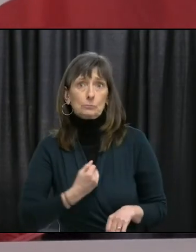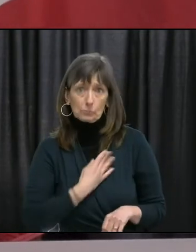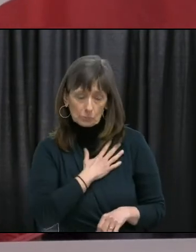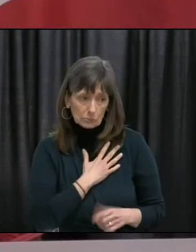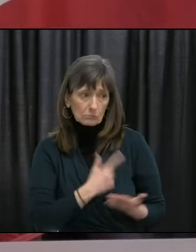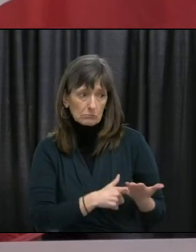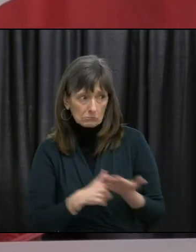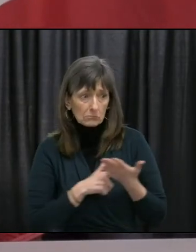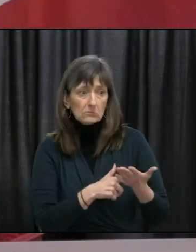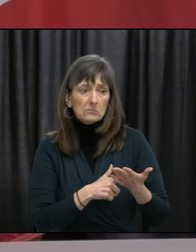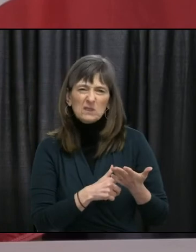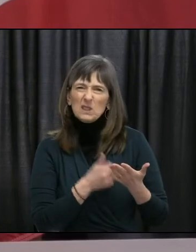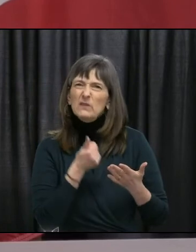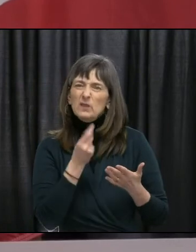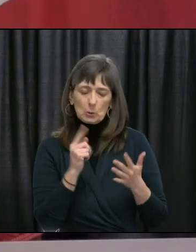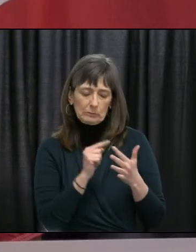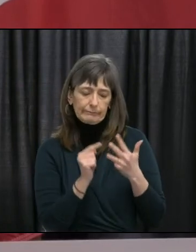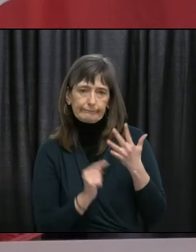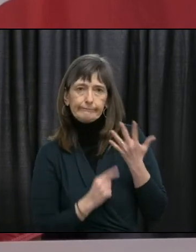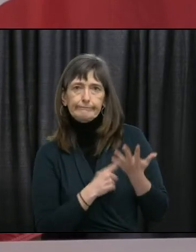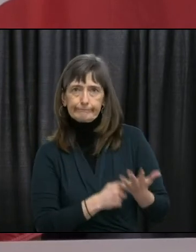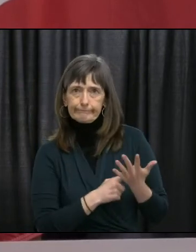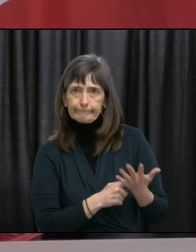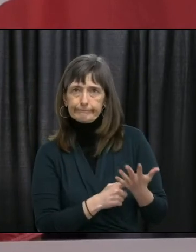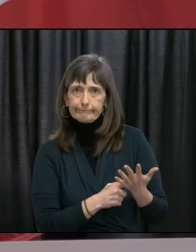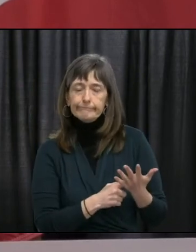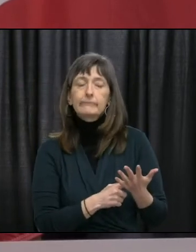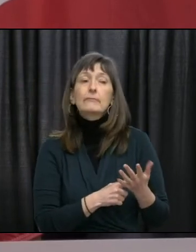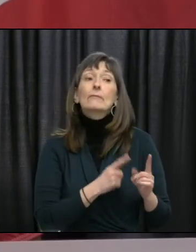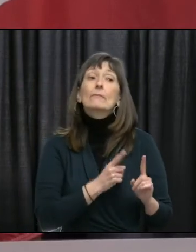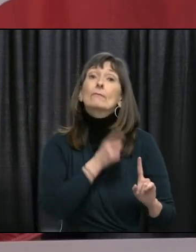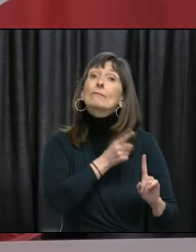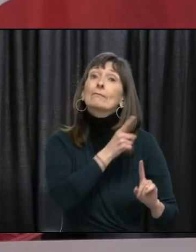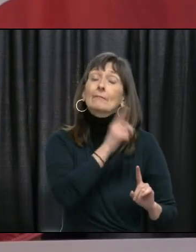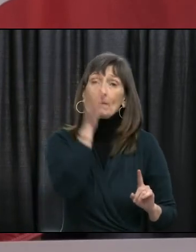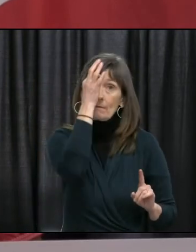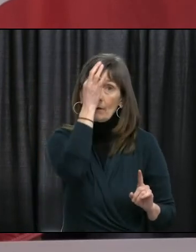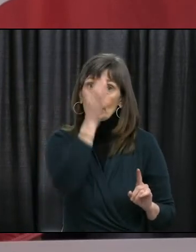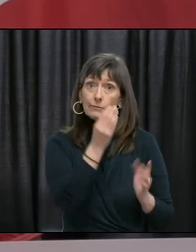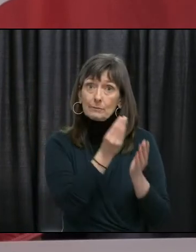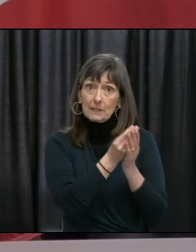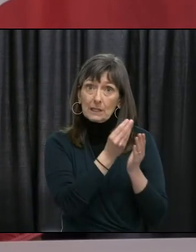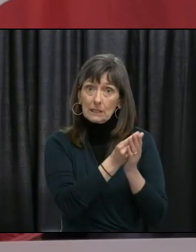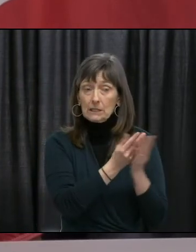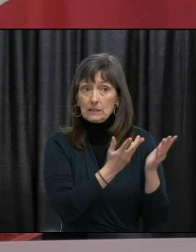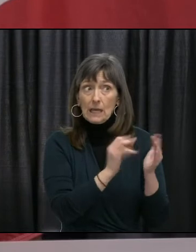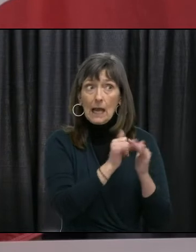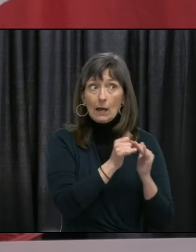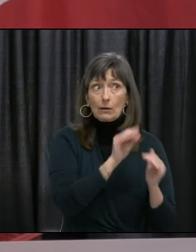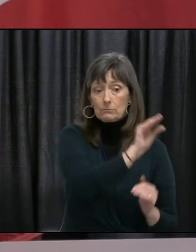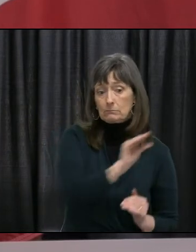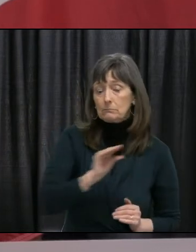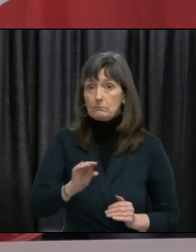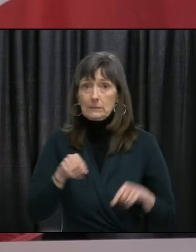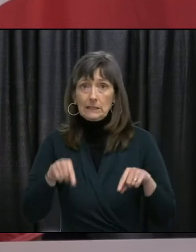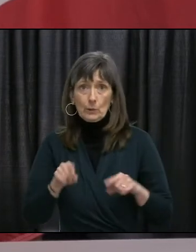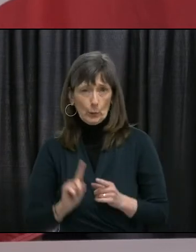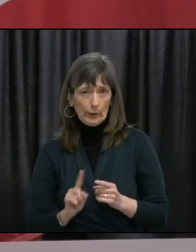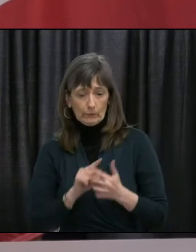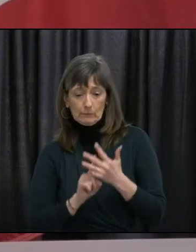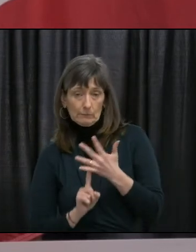that were raised, but this was one about federal programs and the impact within the province. So when you look